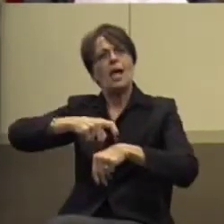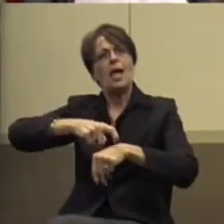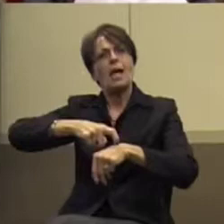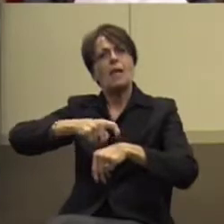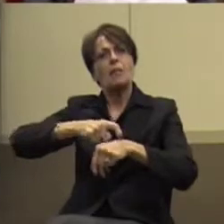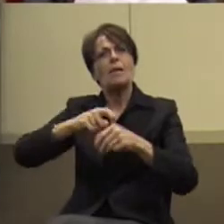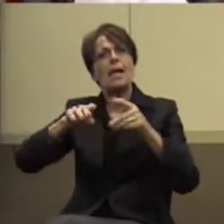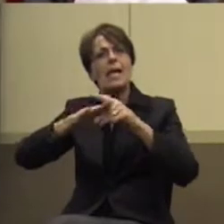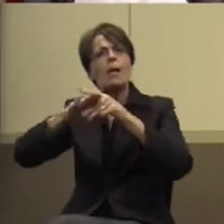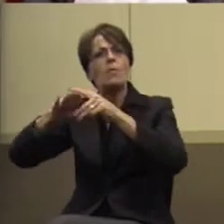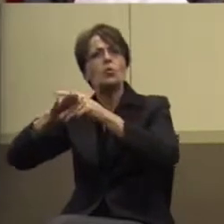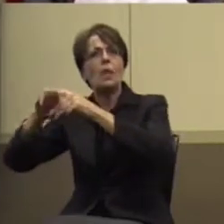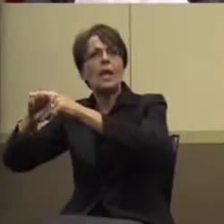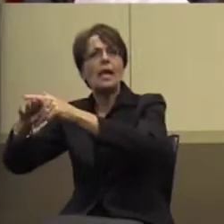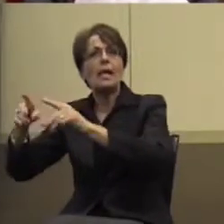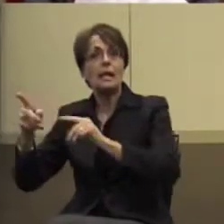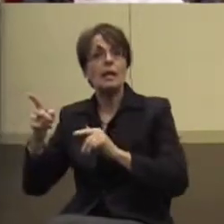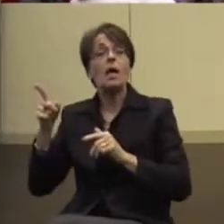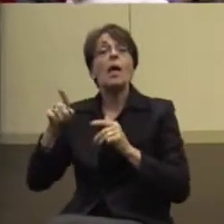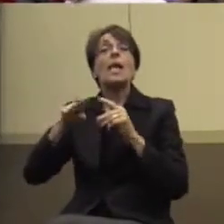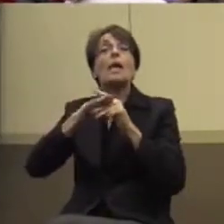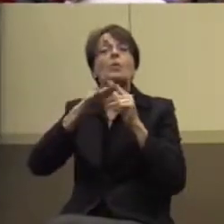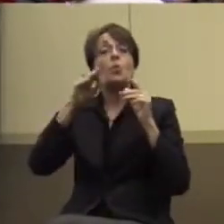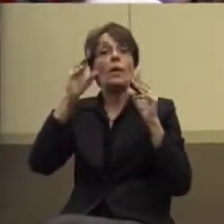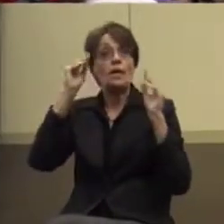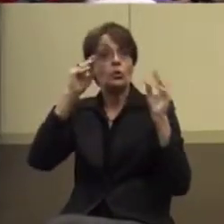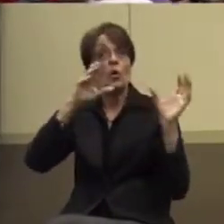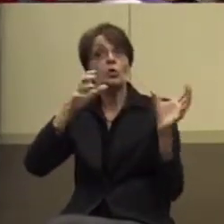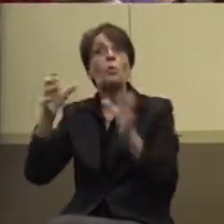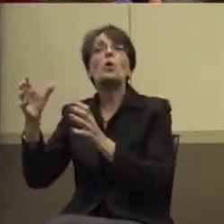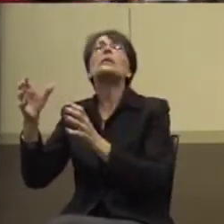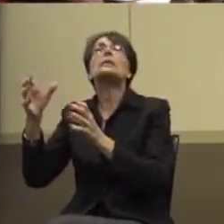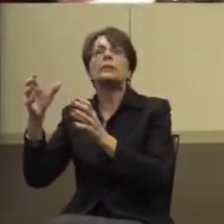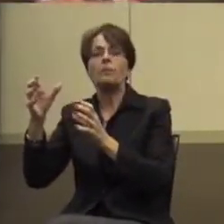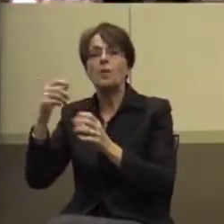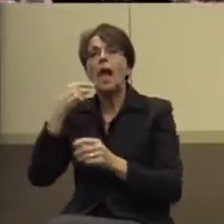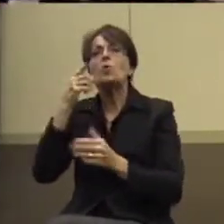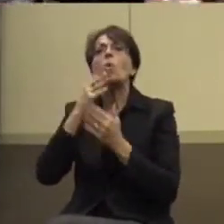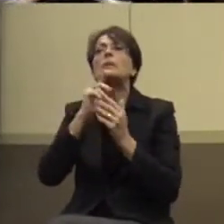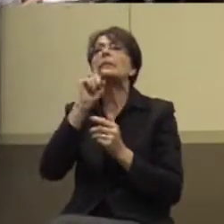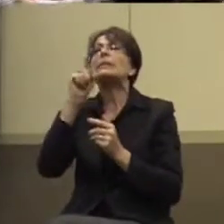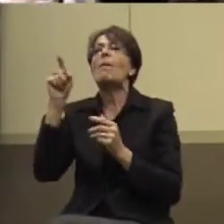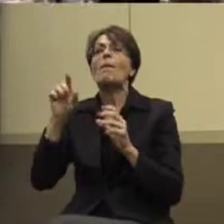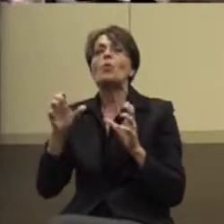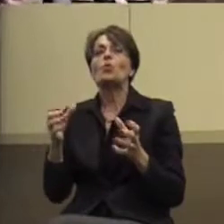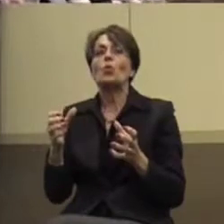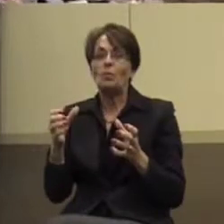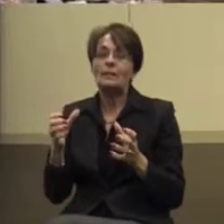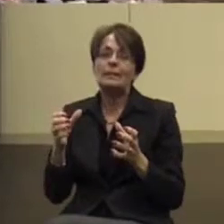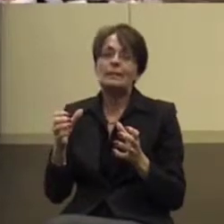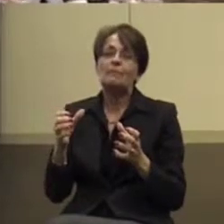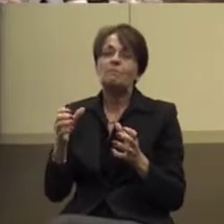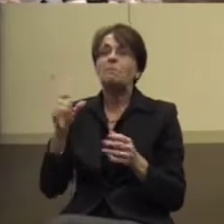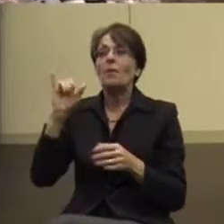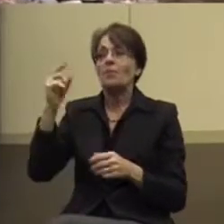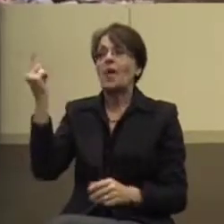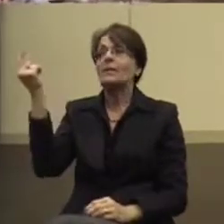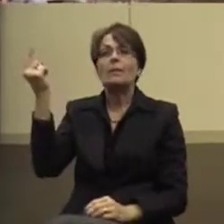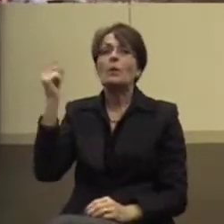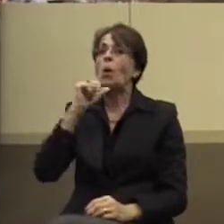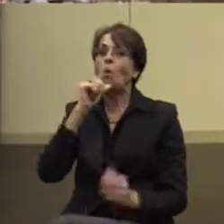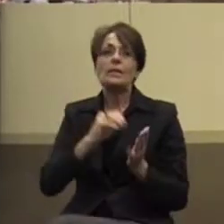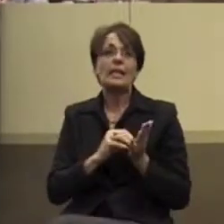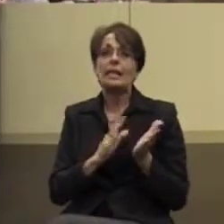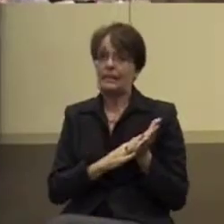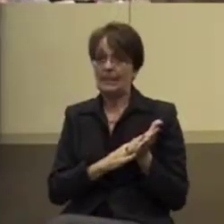time is in between? Between the instructional periods? Yes. Okay. I told some of the groups that, but that's something